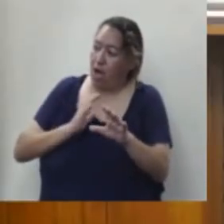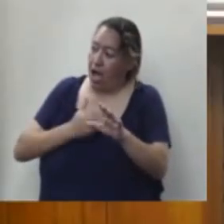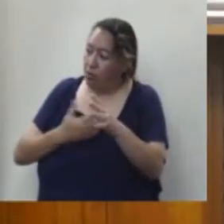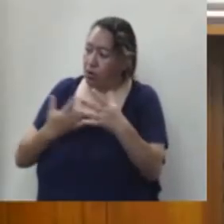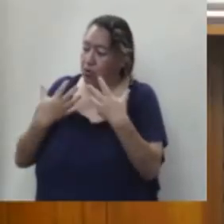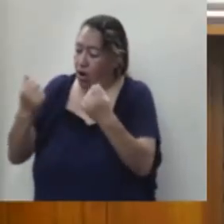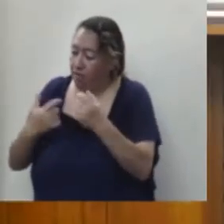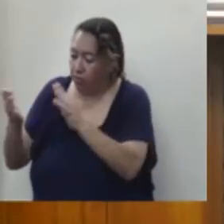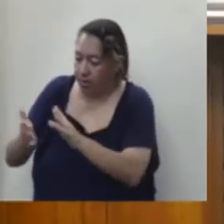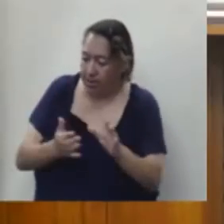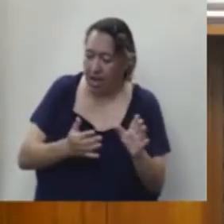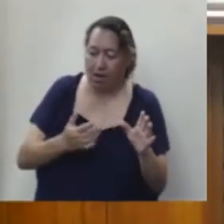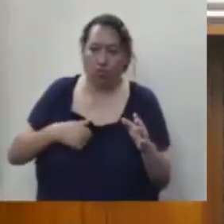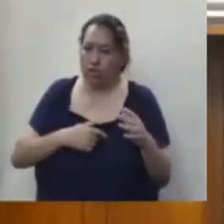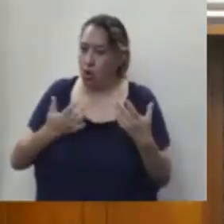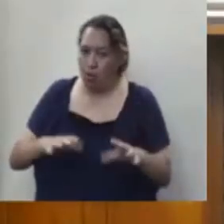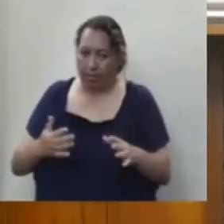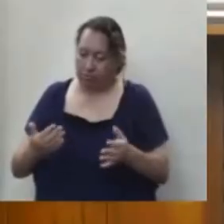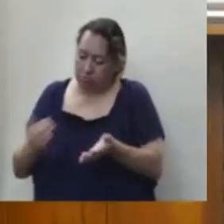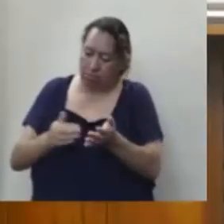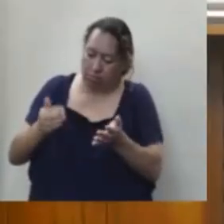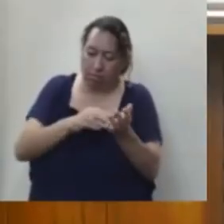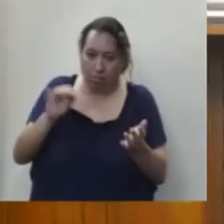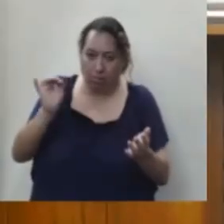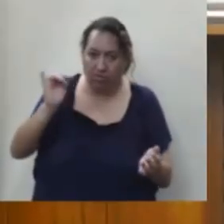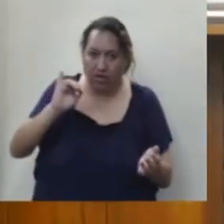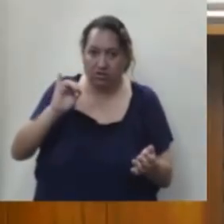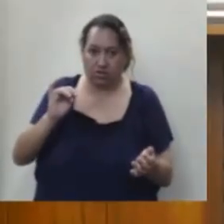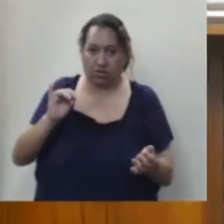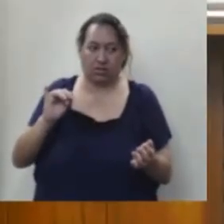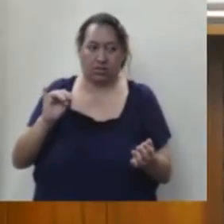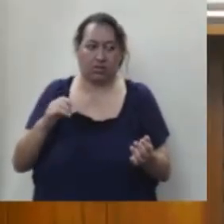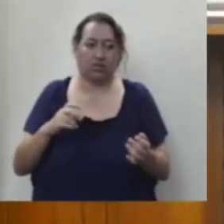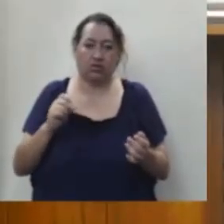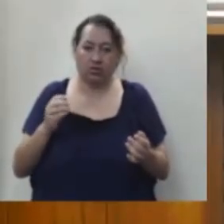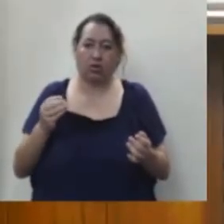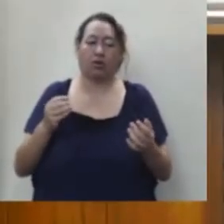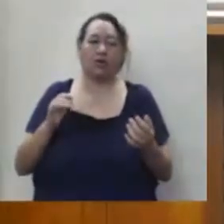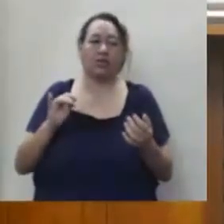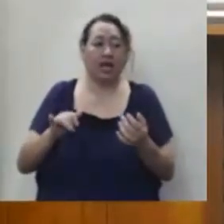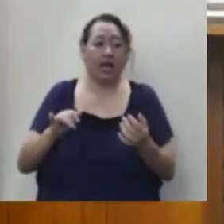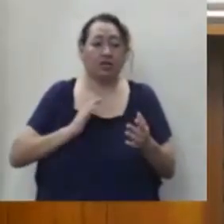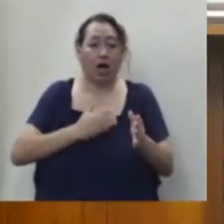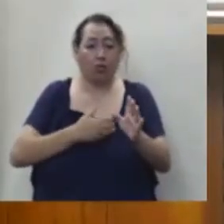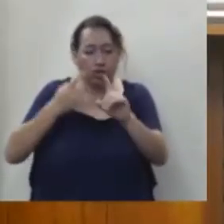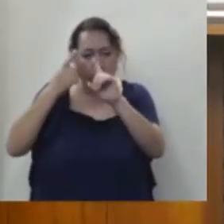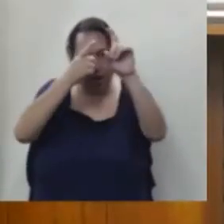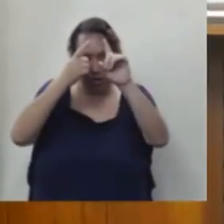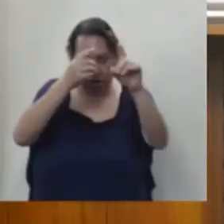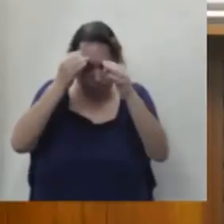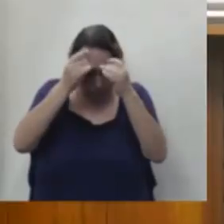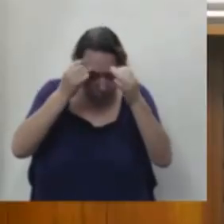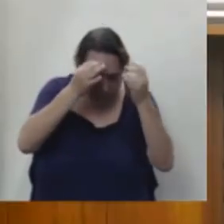into reinfection. And so the strategy also, as Linda said, is that now we're going to expand